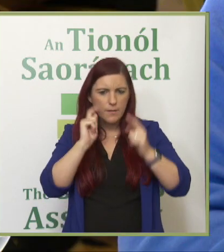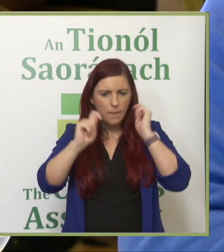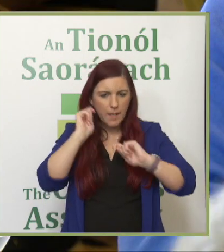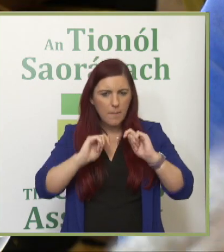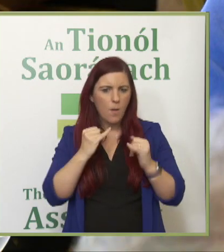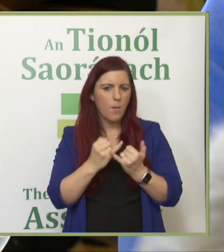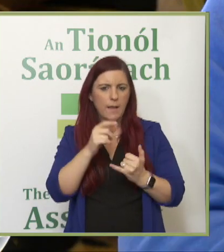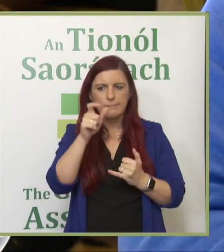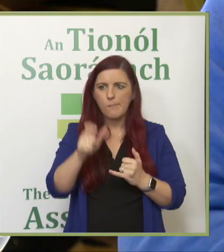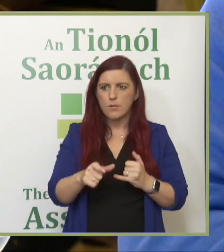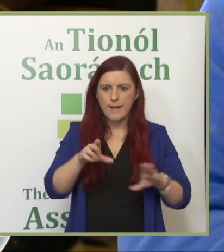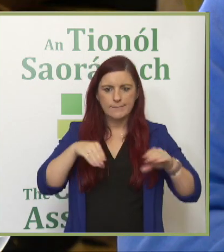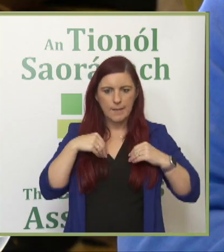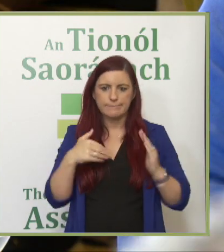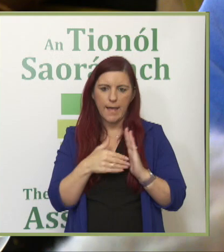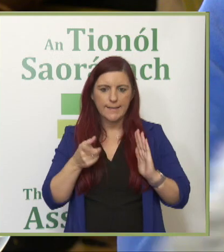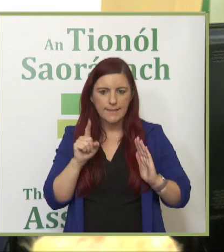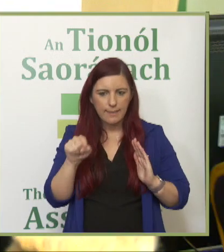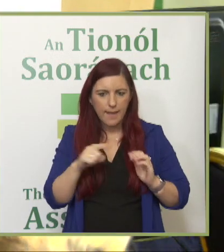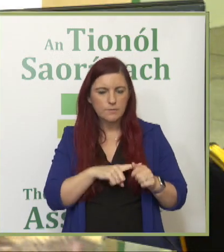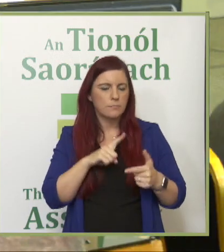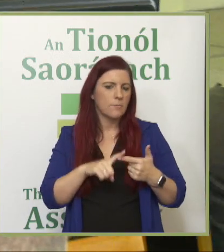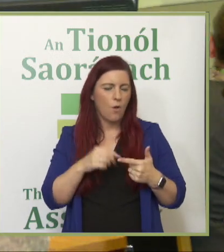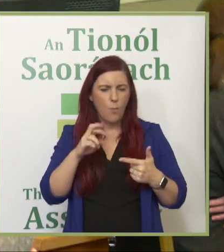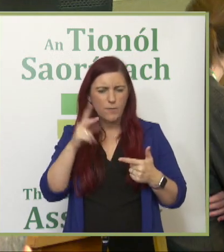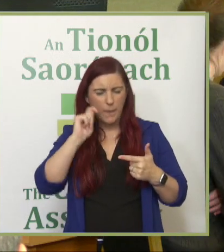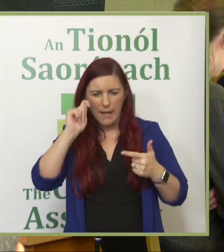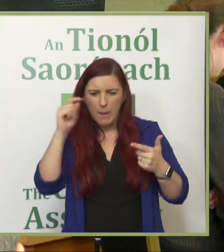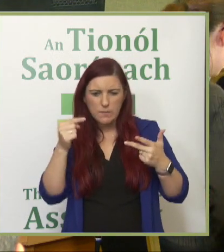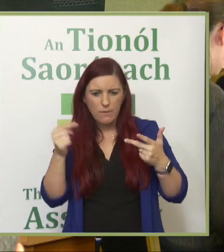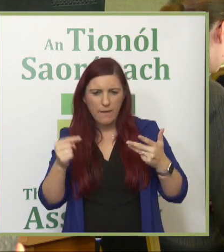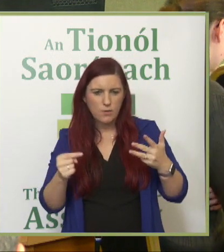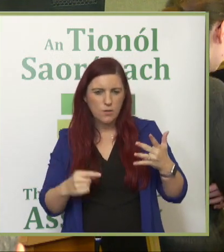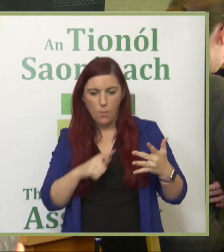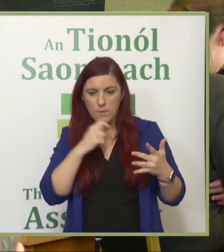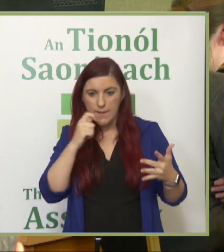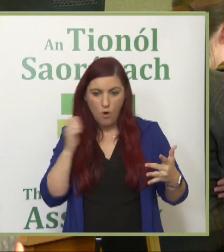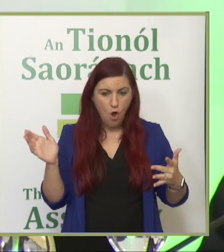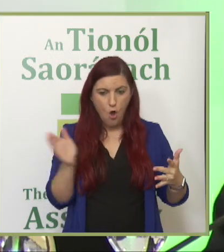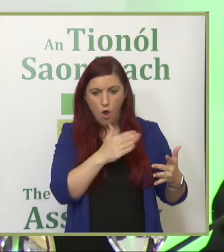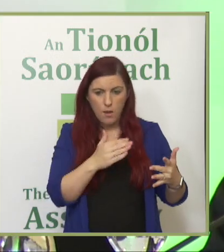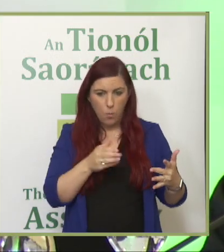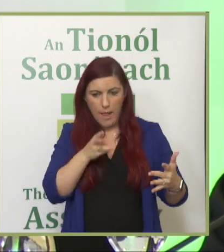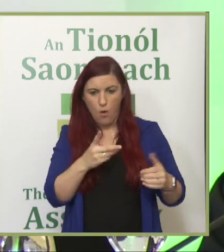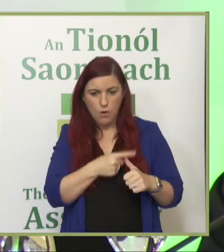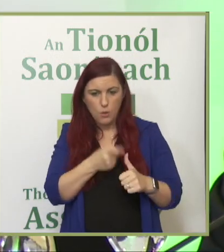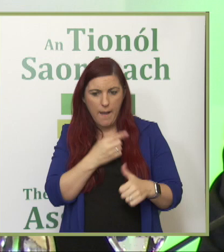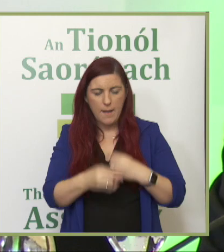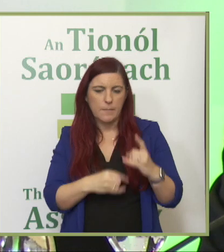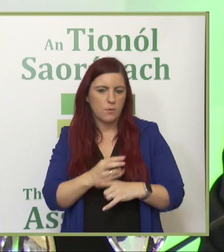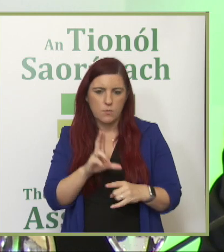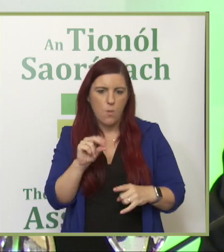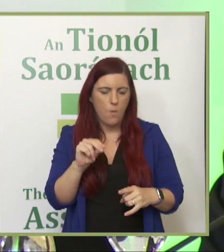to admit the offence. We consider a number of factors with it. So I wouldn't say that. And I mean, like I said in my